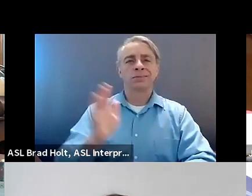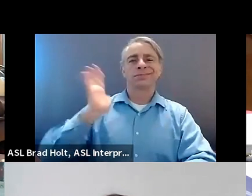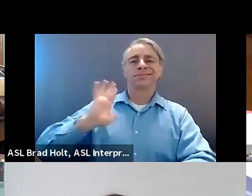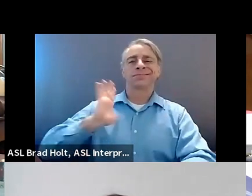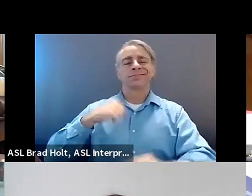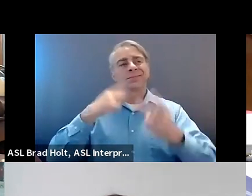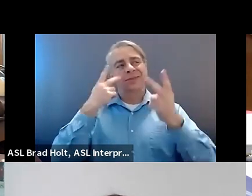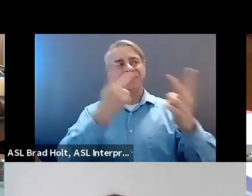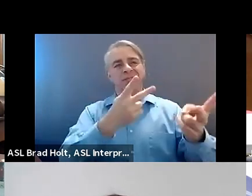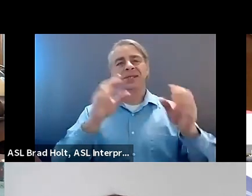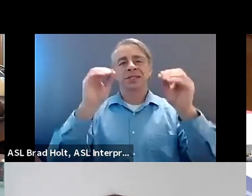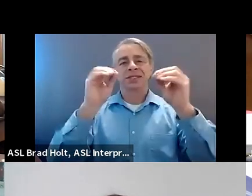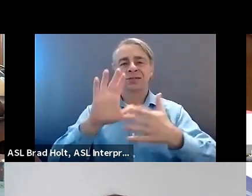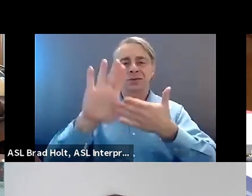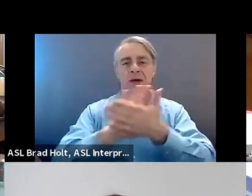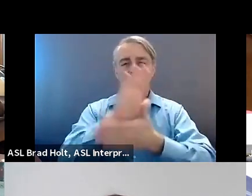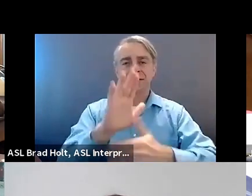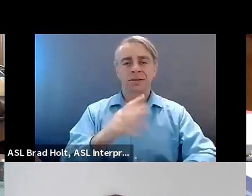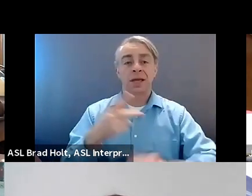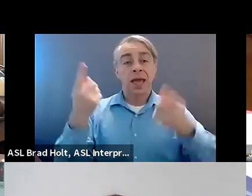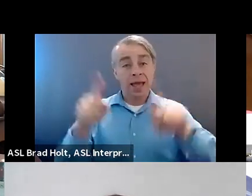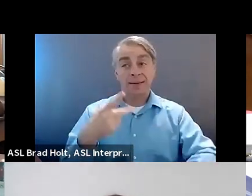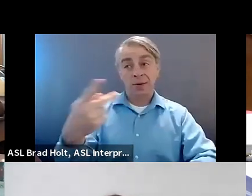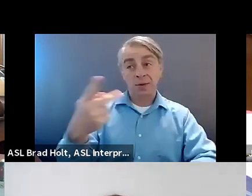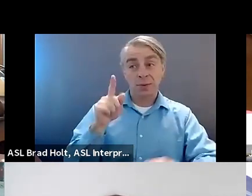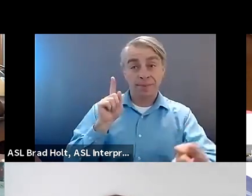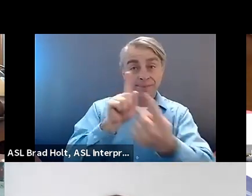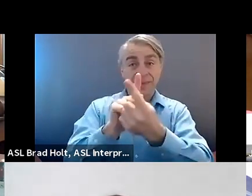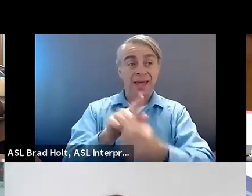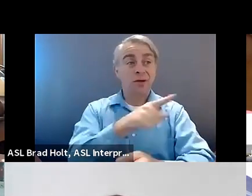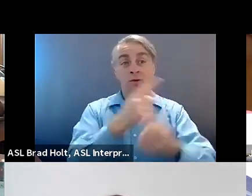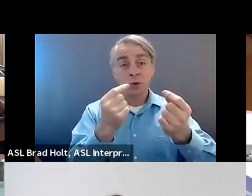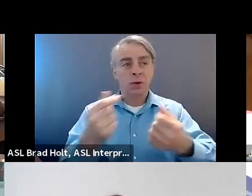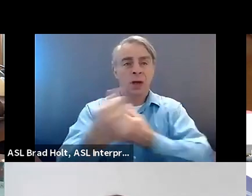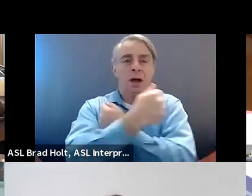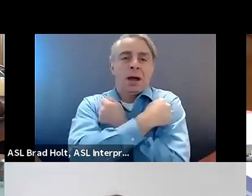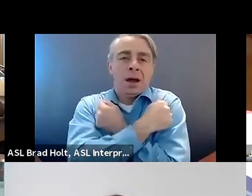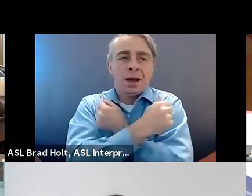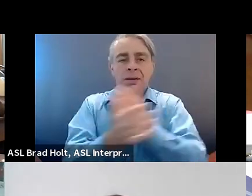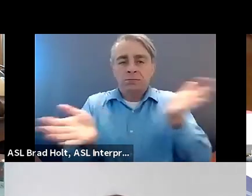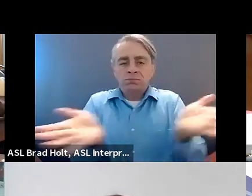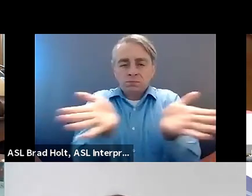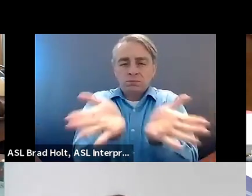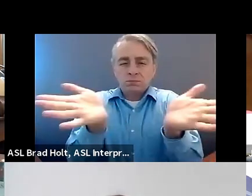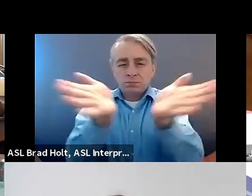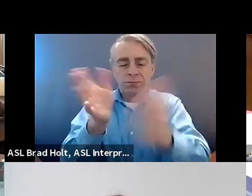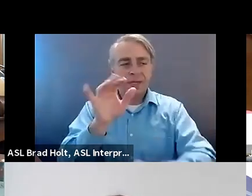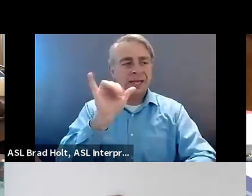College. You embraced and encouraged me and has been a model for me for my entire